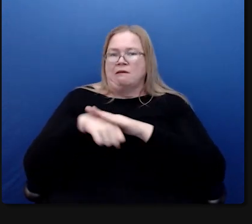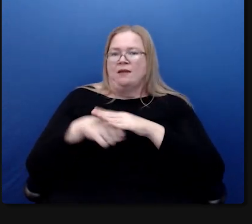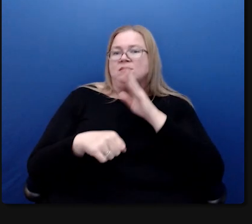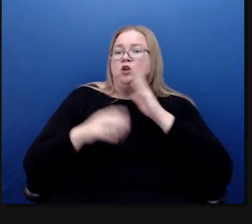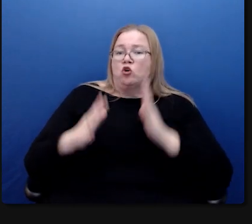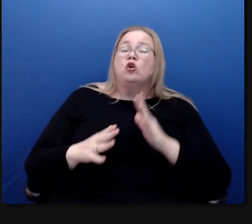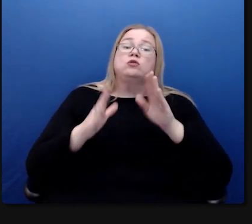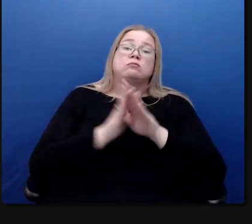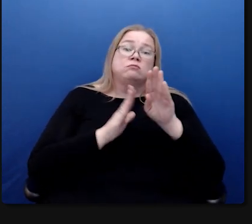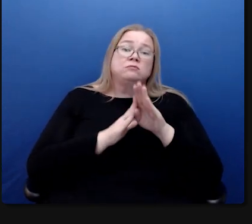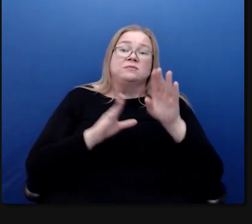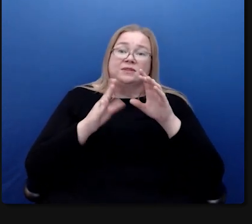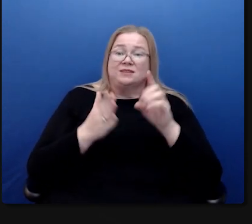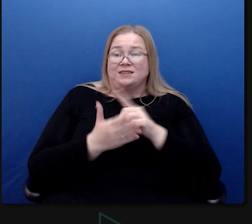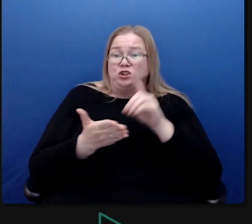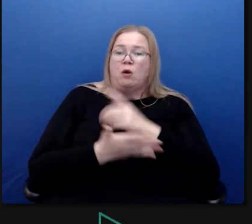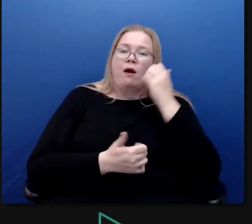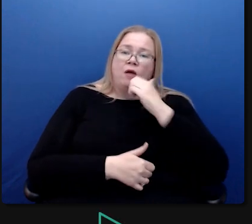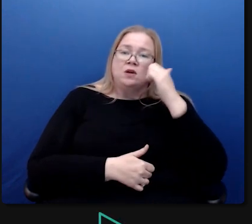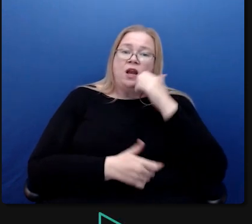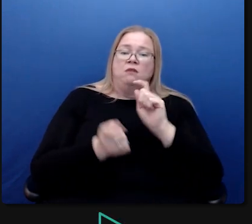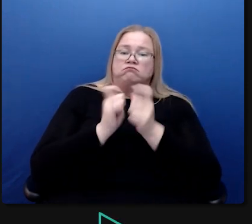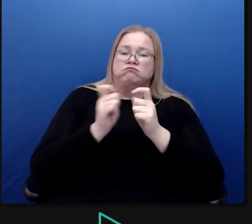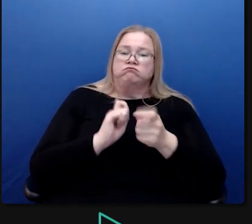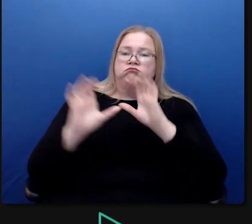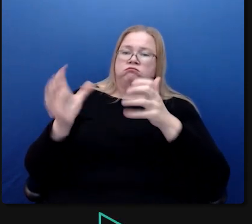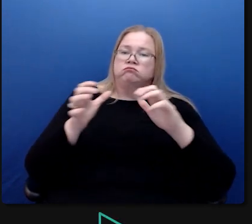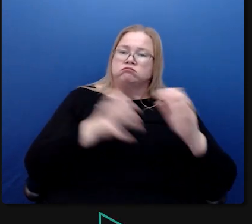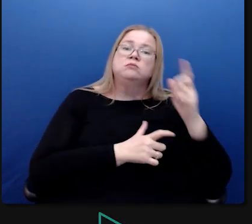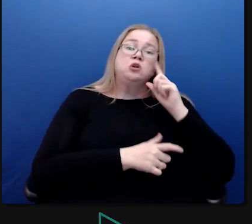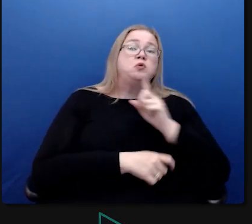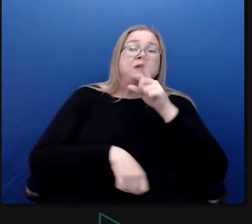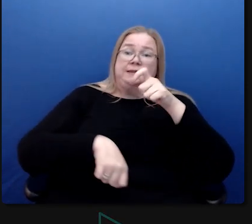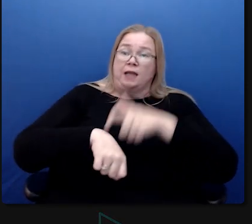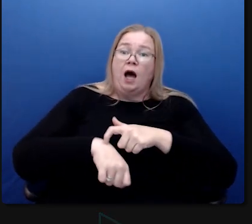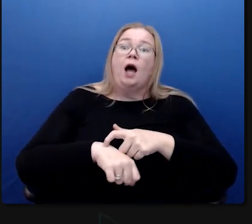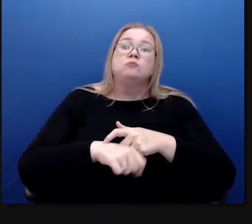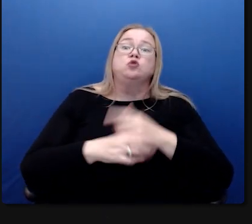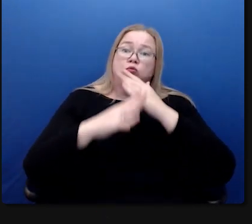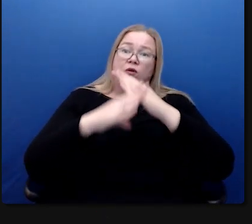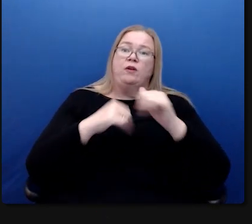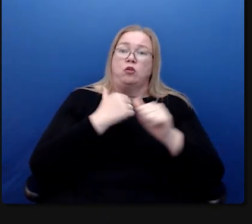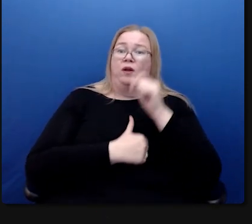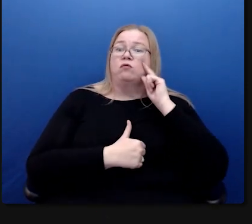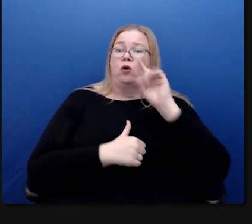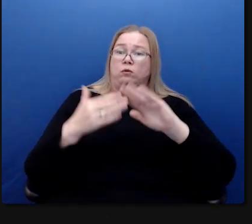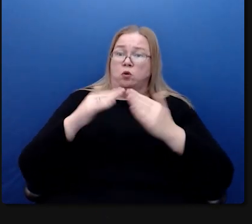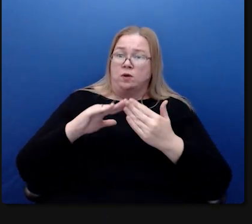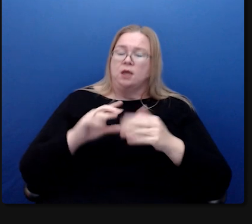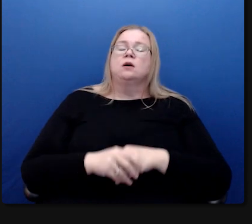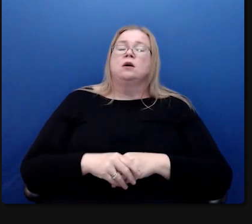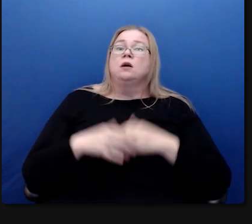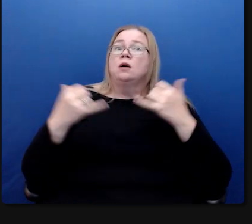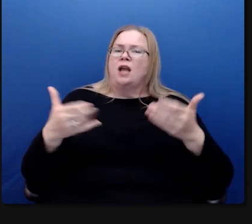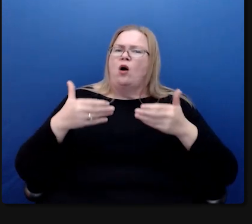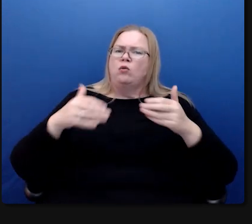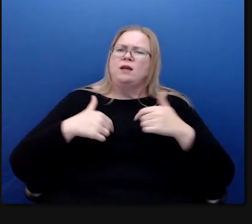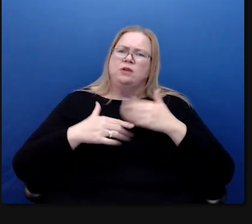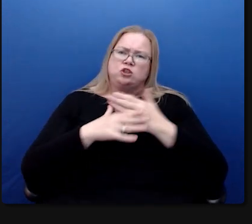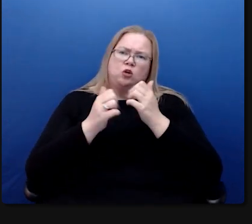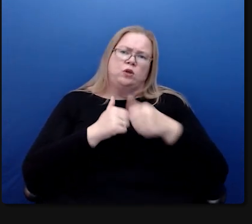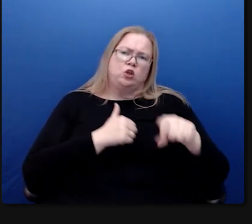That includes how we write and chat. So slang, pop culture, current events, it's all constantly changing. And we know